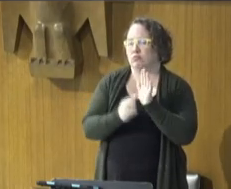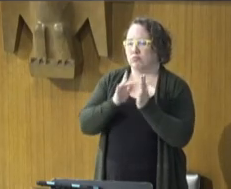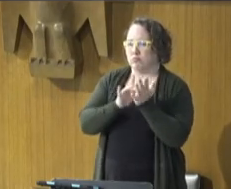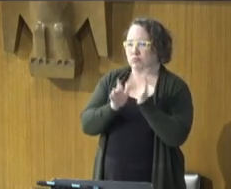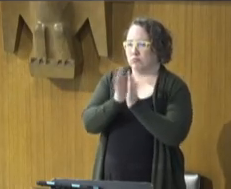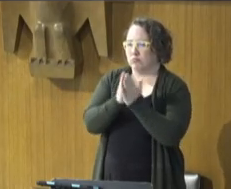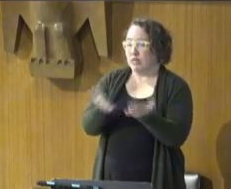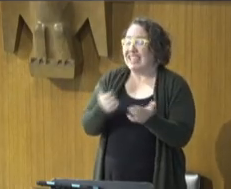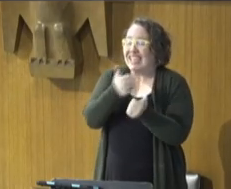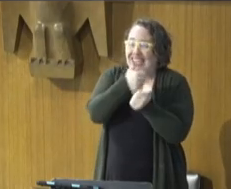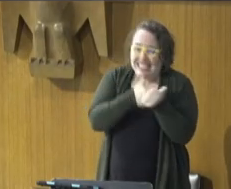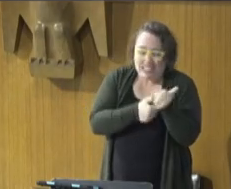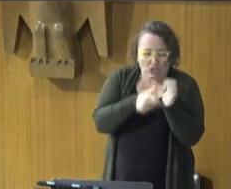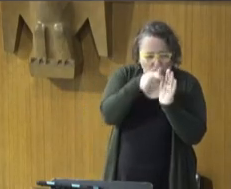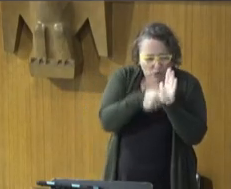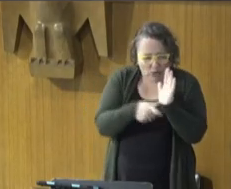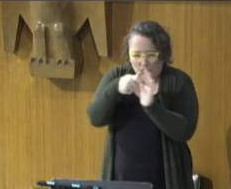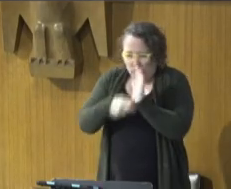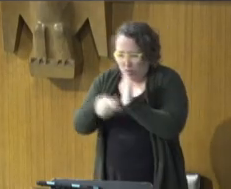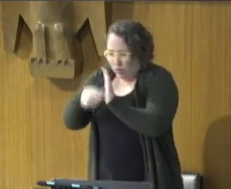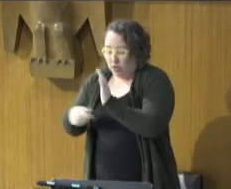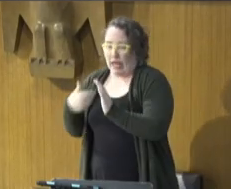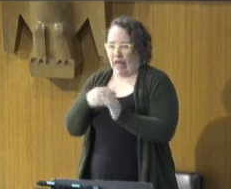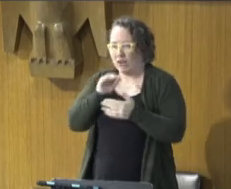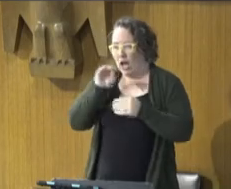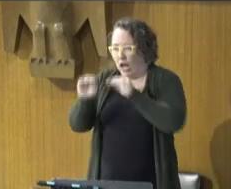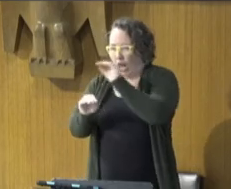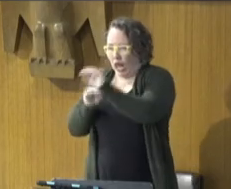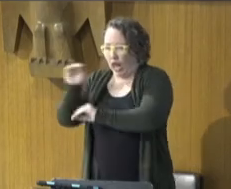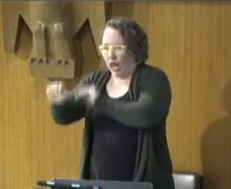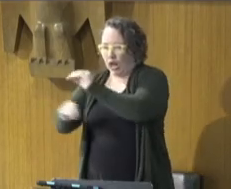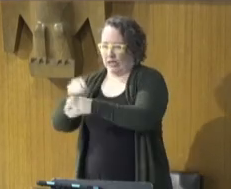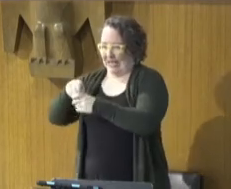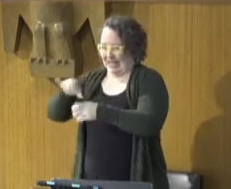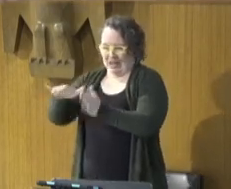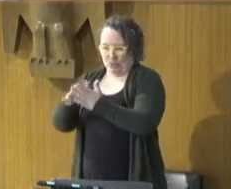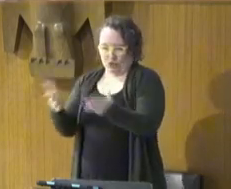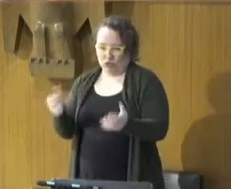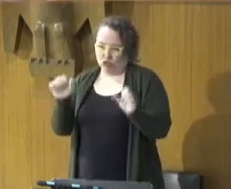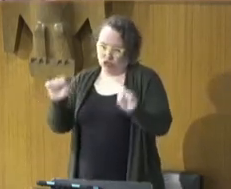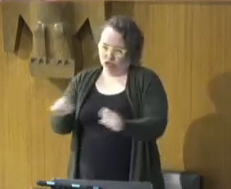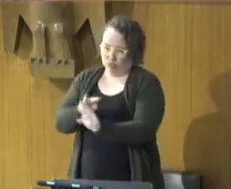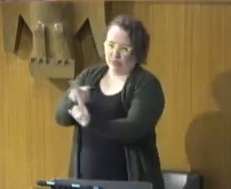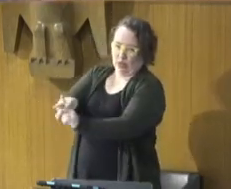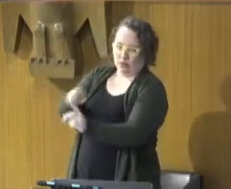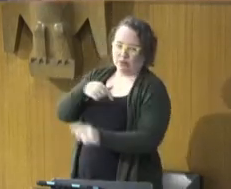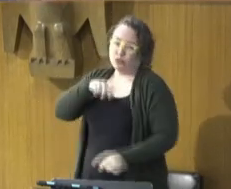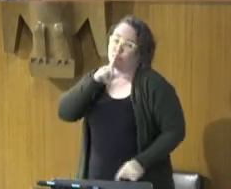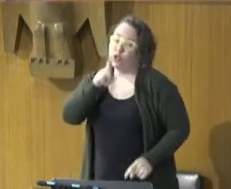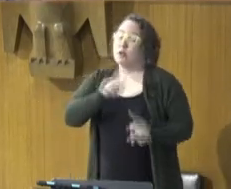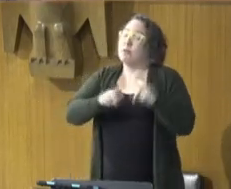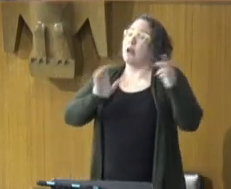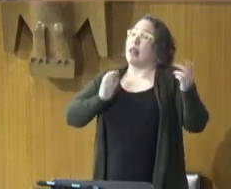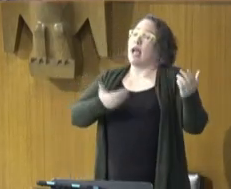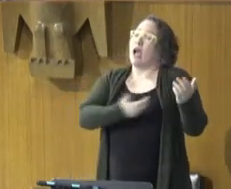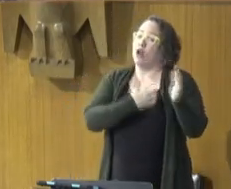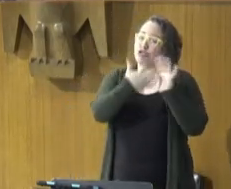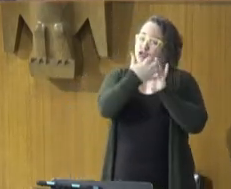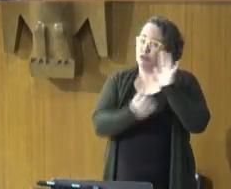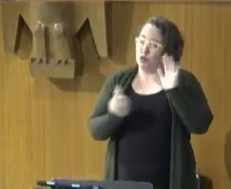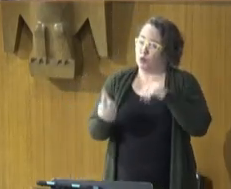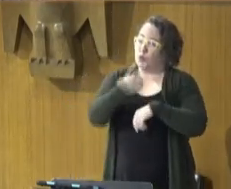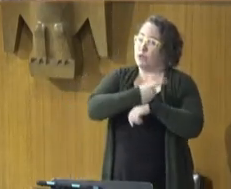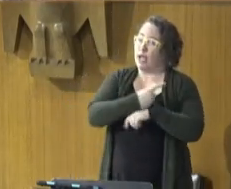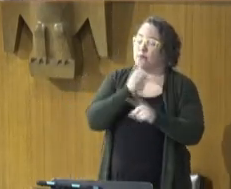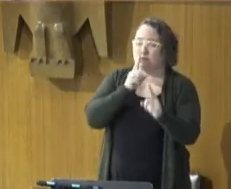passage in the Bible could probably have an entry in Hard Sayings of the Bible, but our Scripture passage for today,